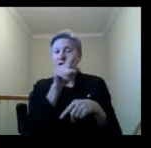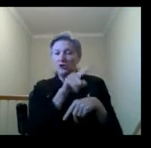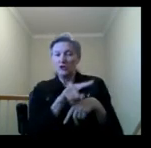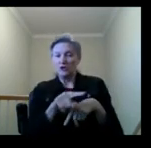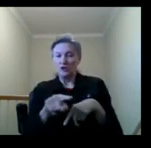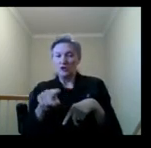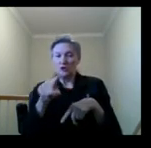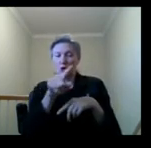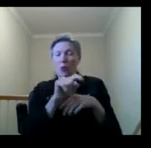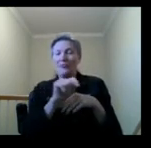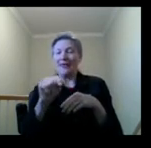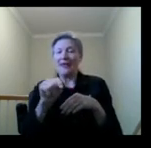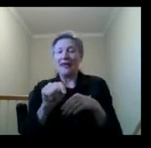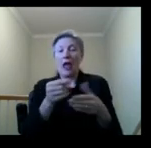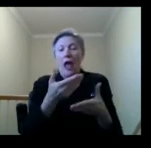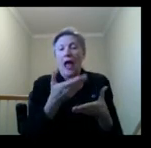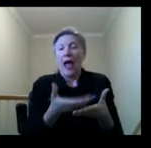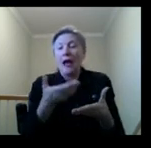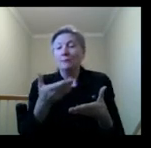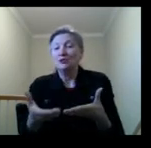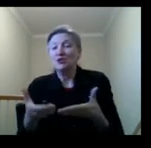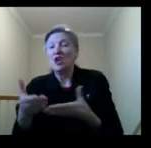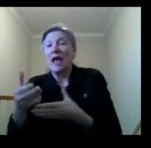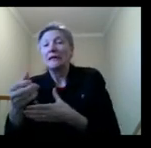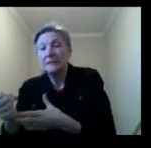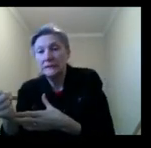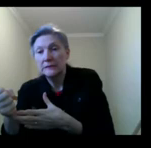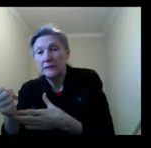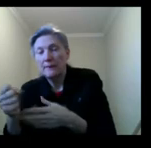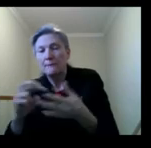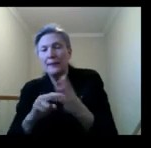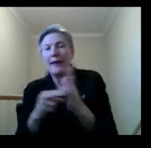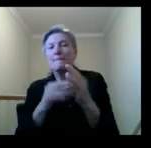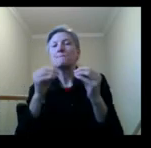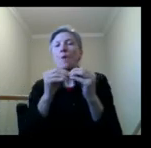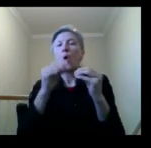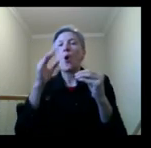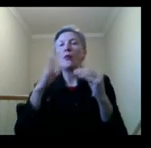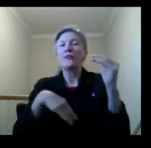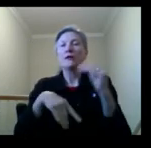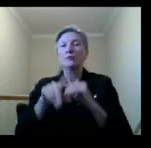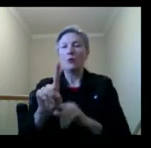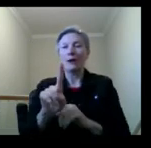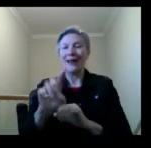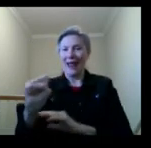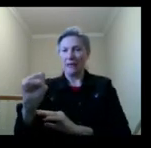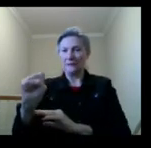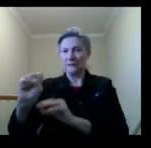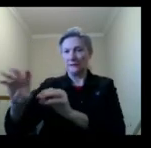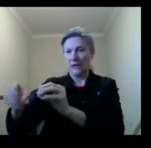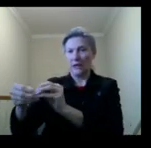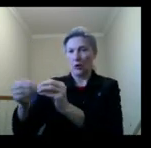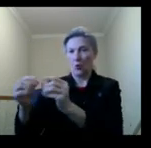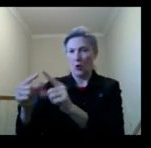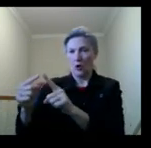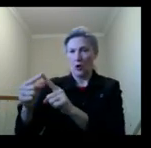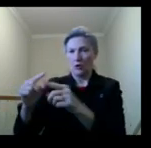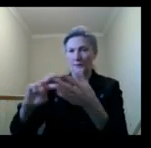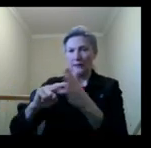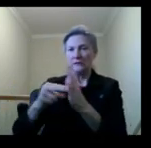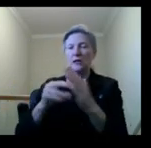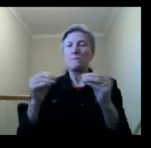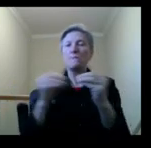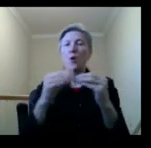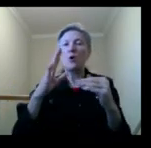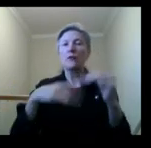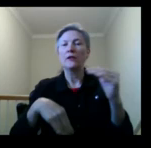the objects, which means there can be more than one, right? That S means more than one, but it doesn't have to be. So